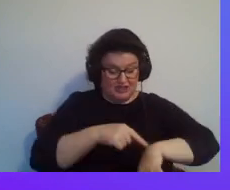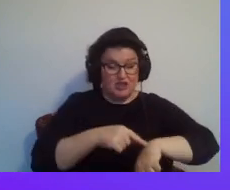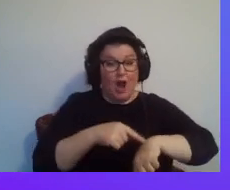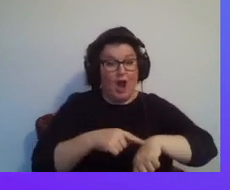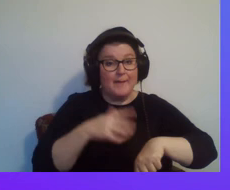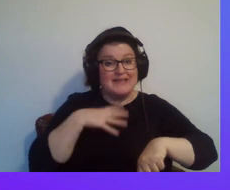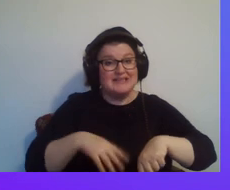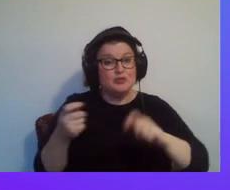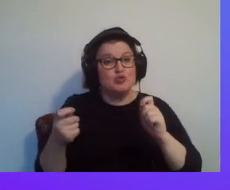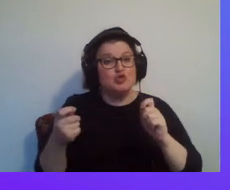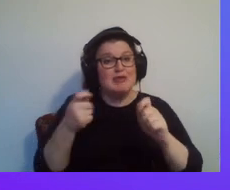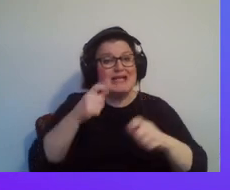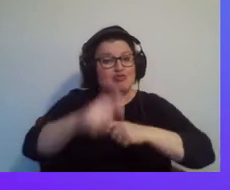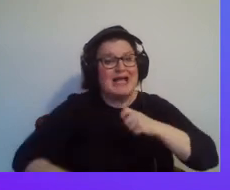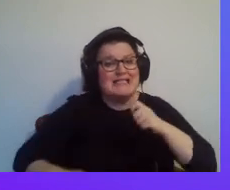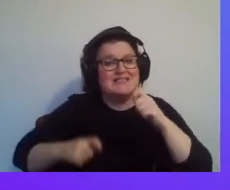in